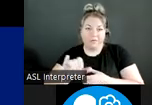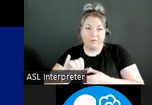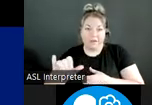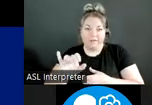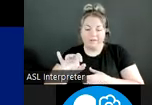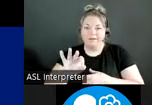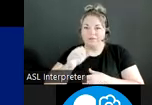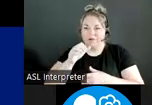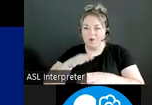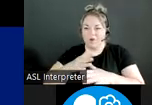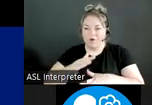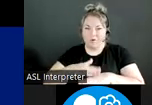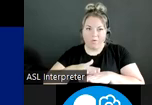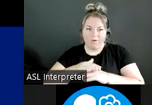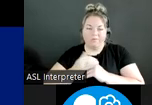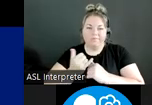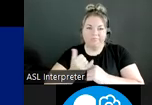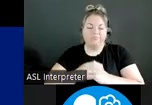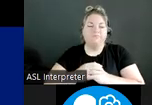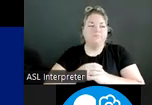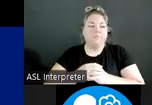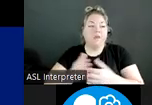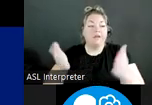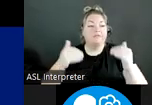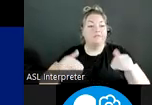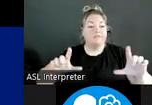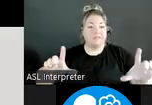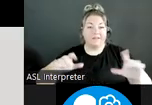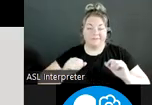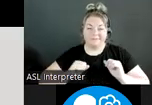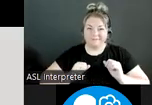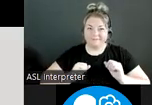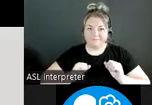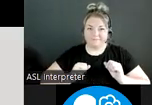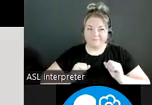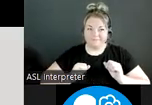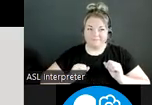on right now. Okay, next slide, please.